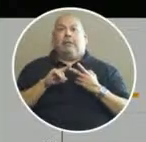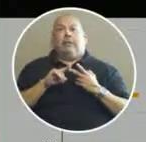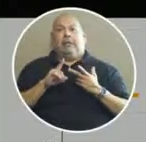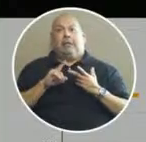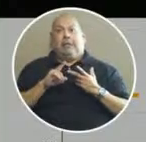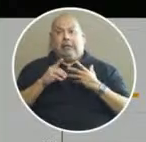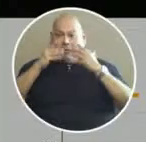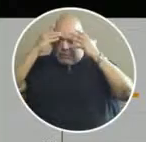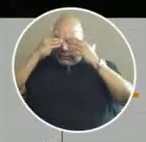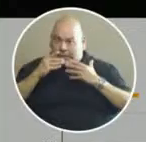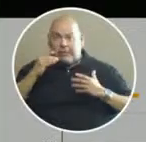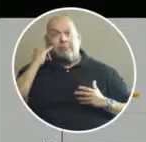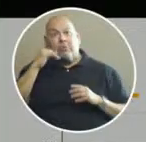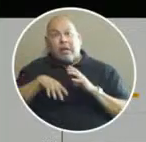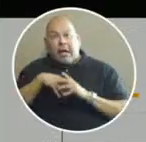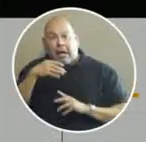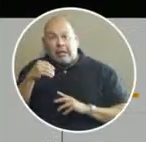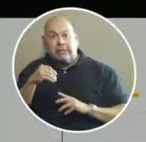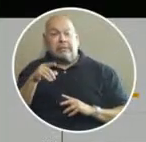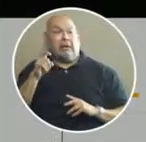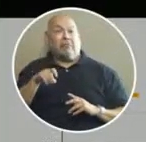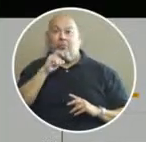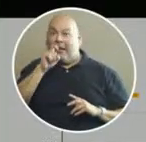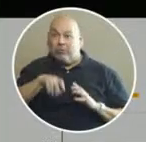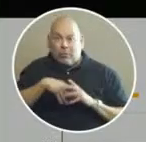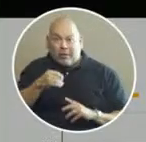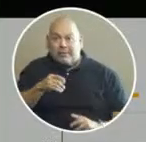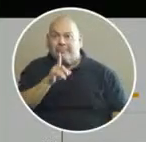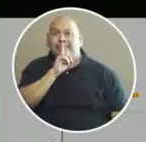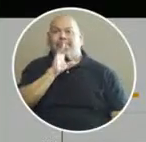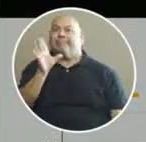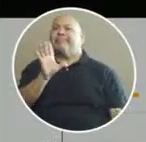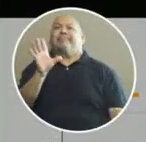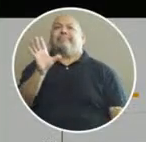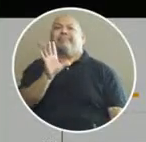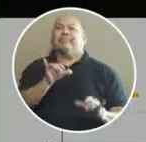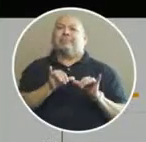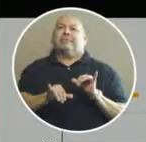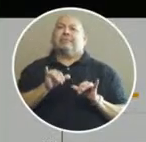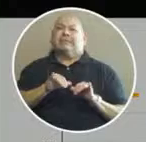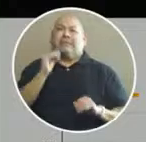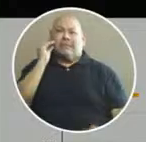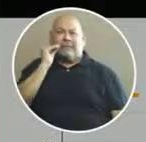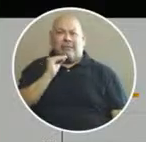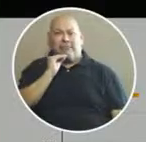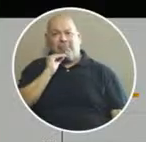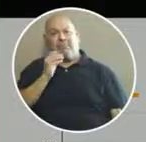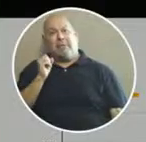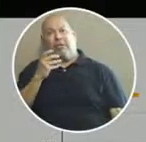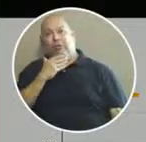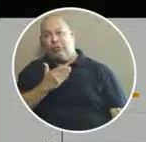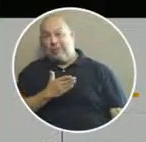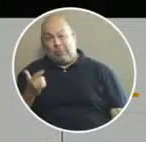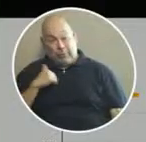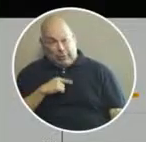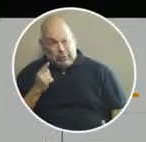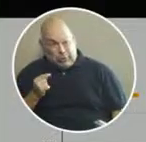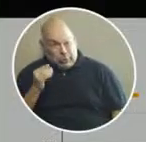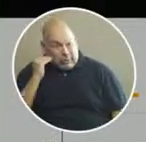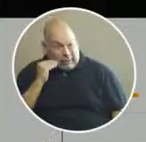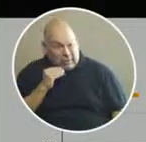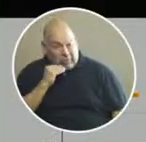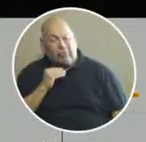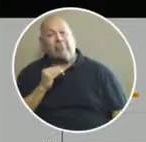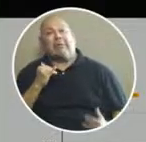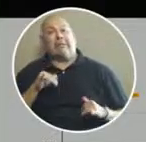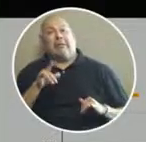face covering when you're outside. If you don't need to be going outside, please stay at home. There's many good things that we can do at home. And if we don't